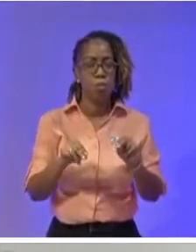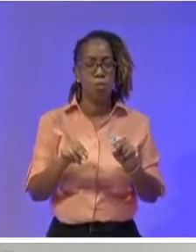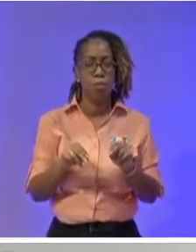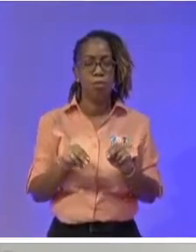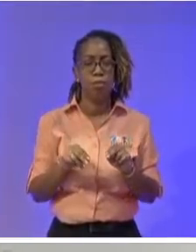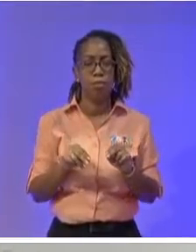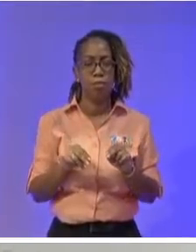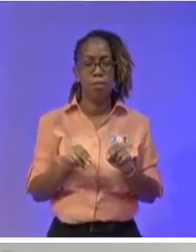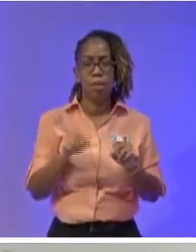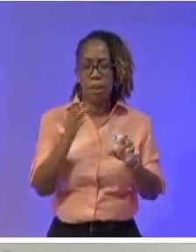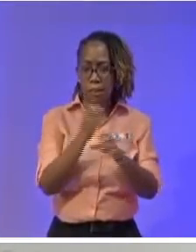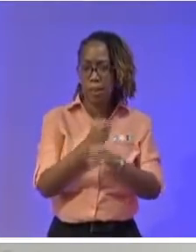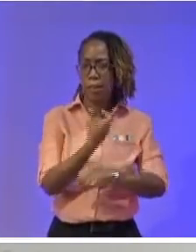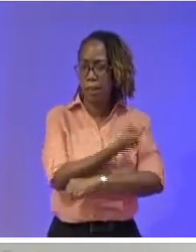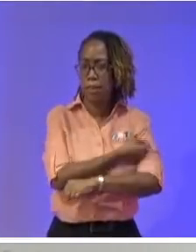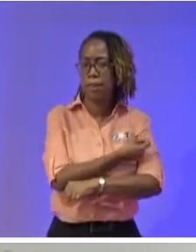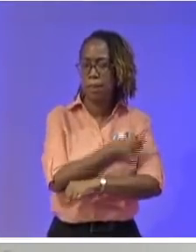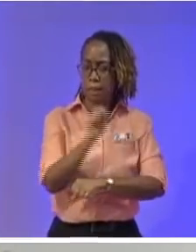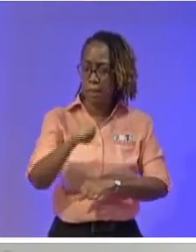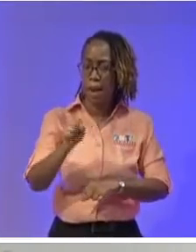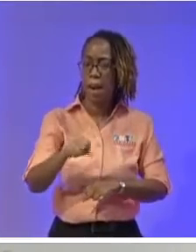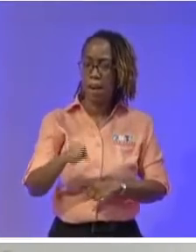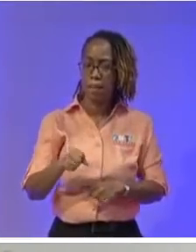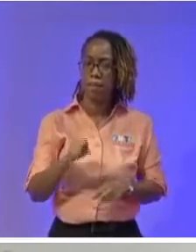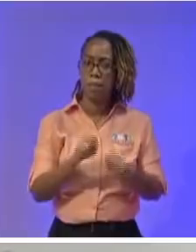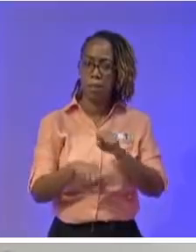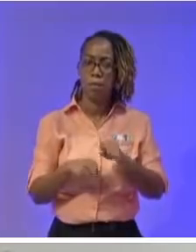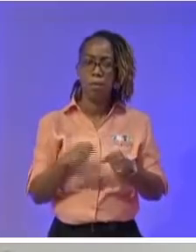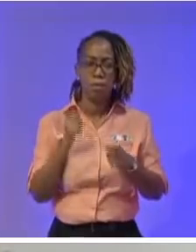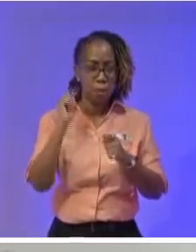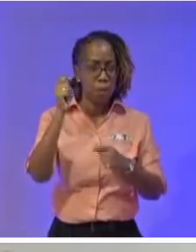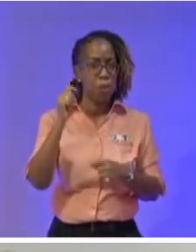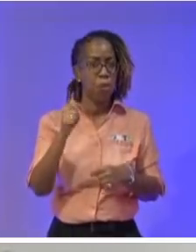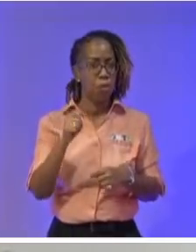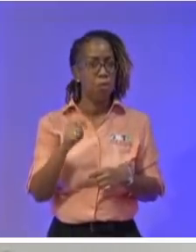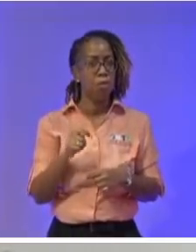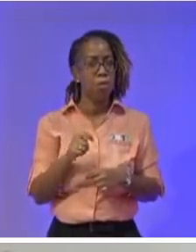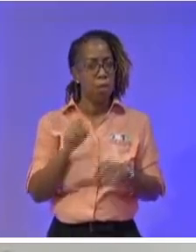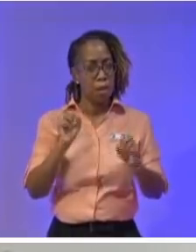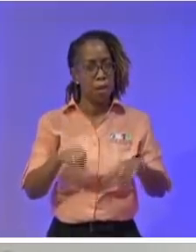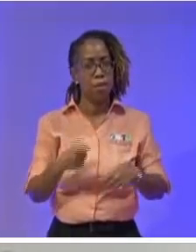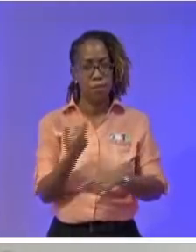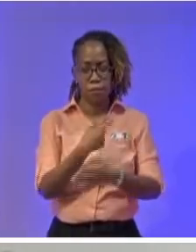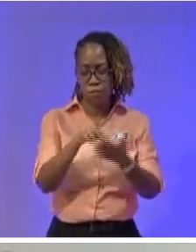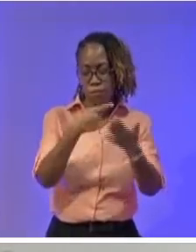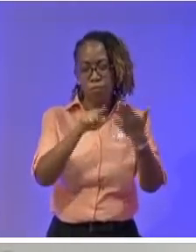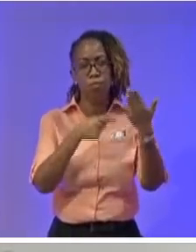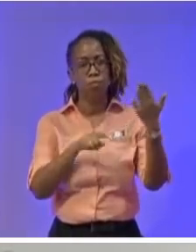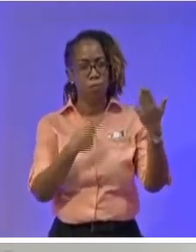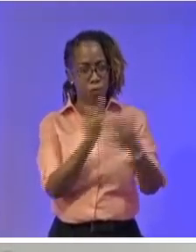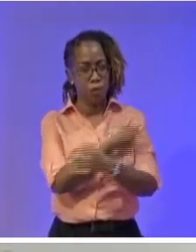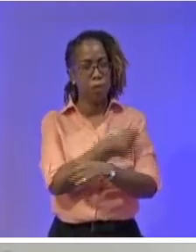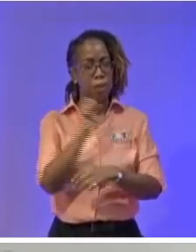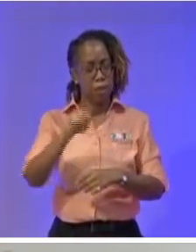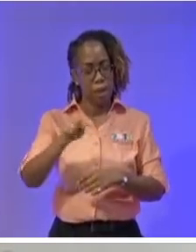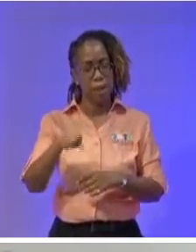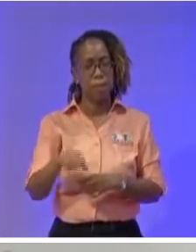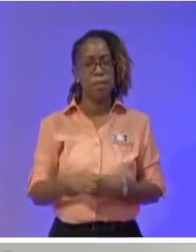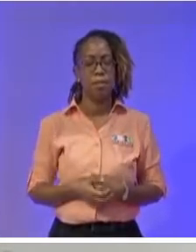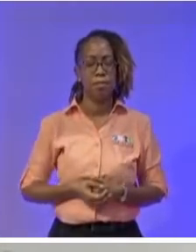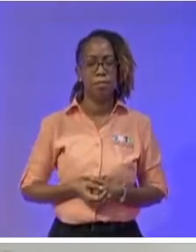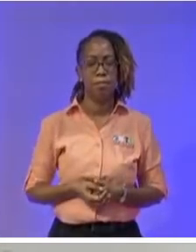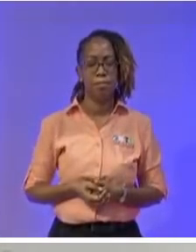Tobago can give itself a proper grade. If we do that, then we could decrease the number of